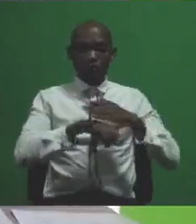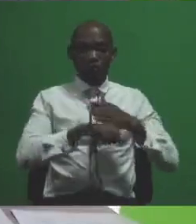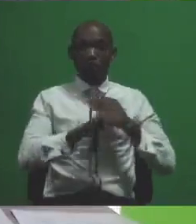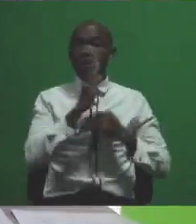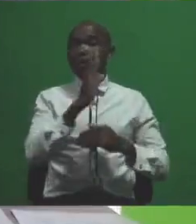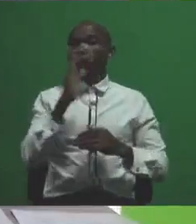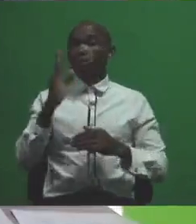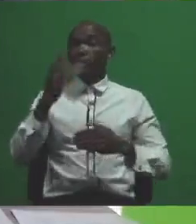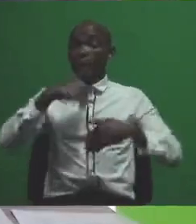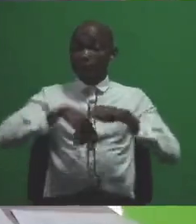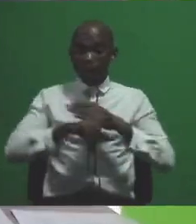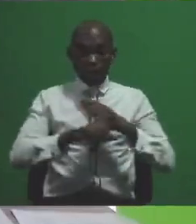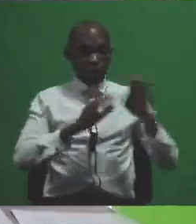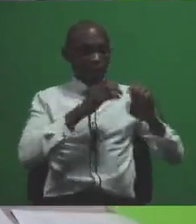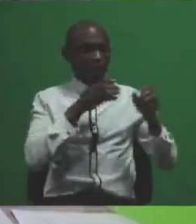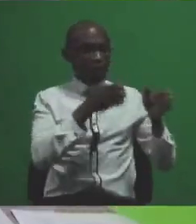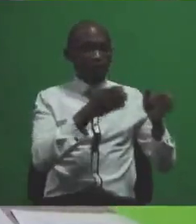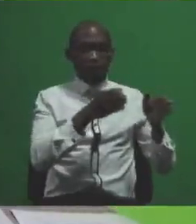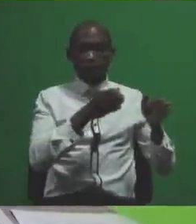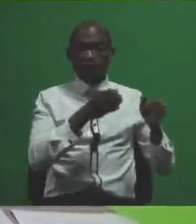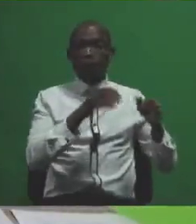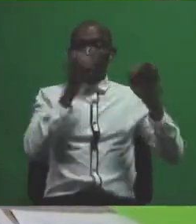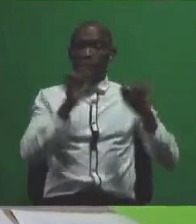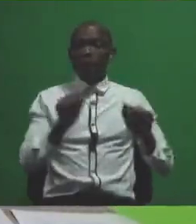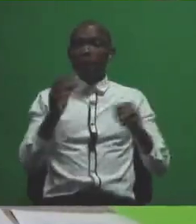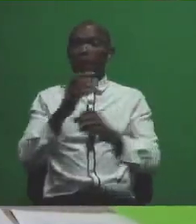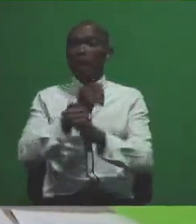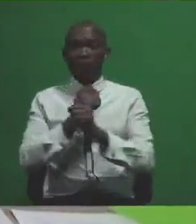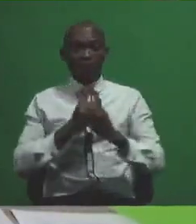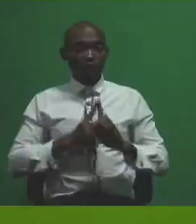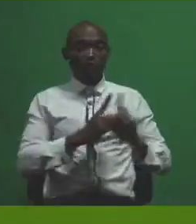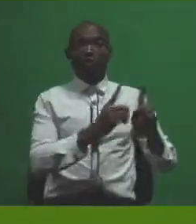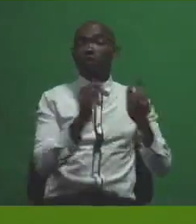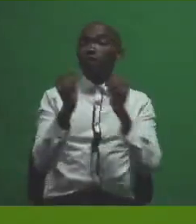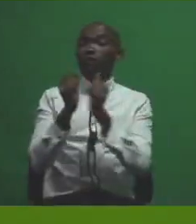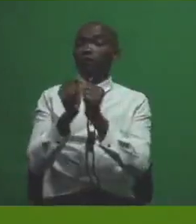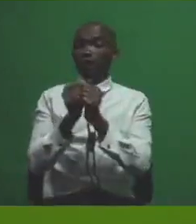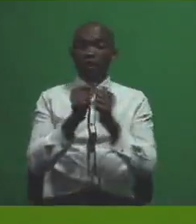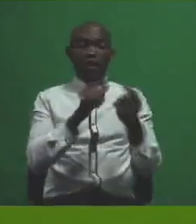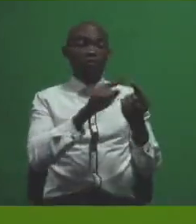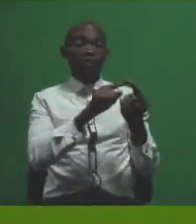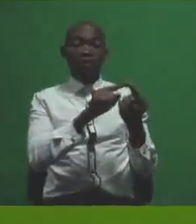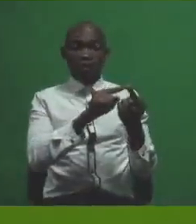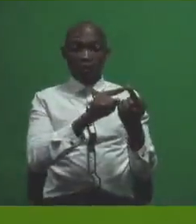library. But laboratory should have the following. First,